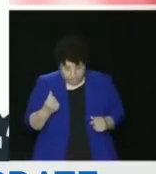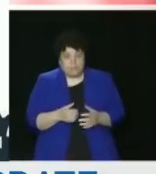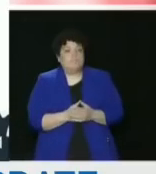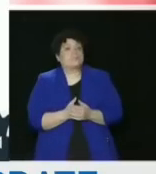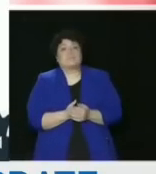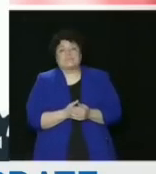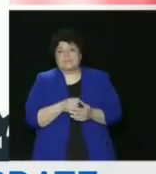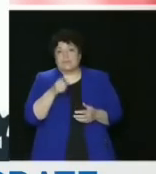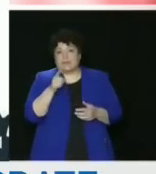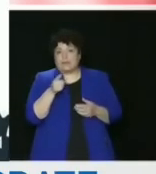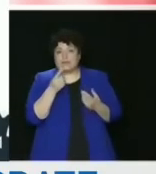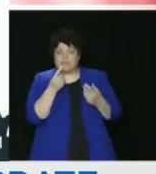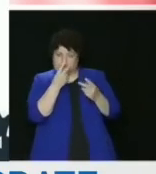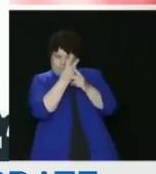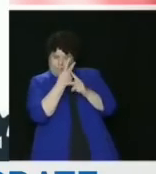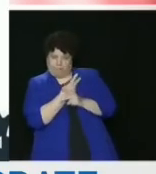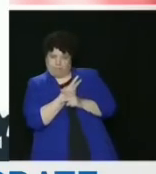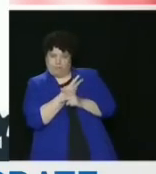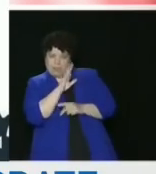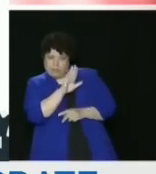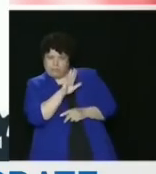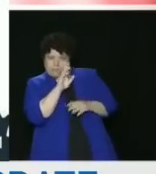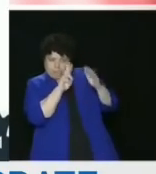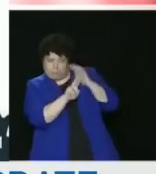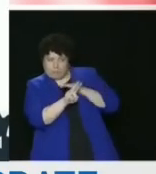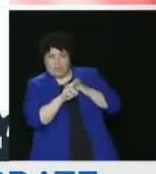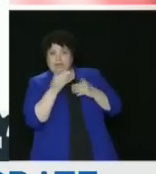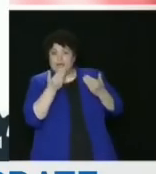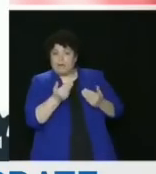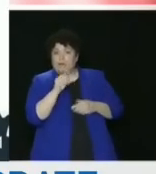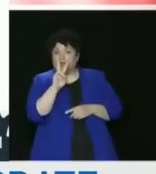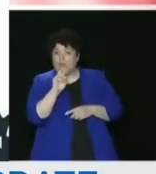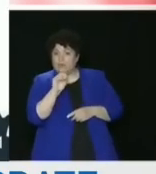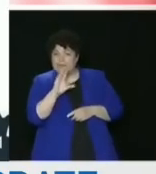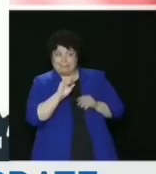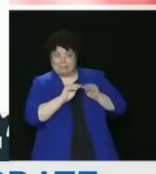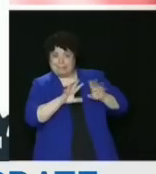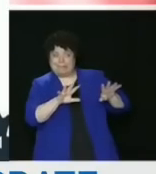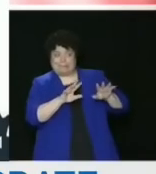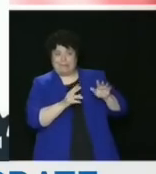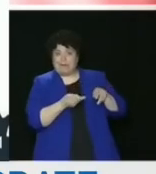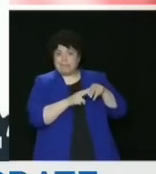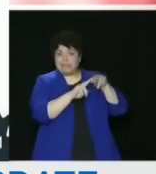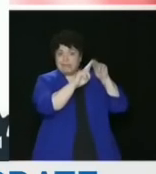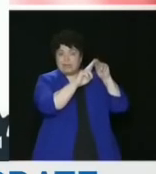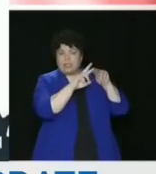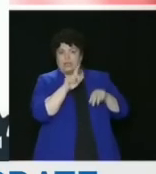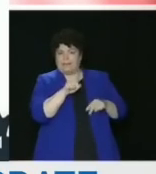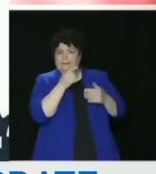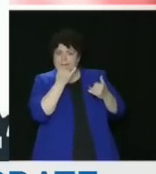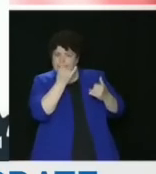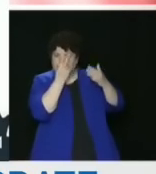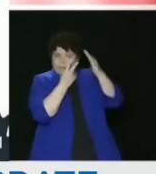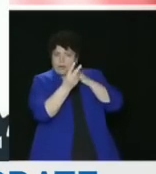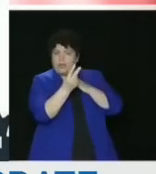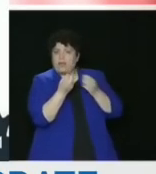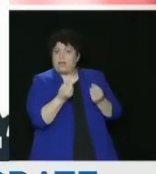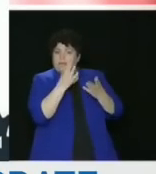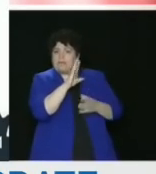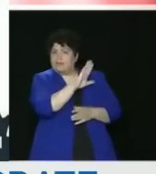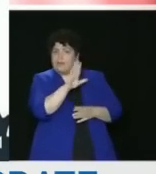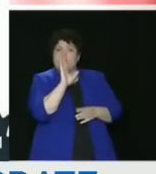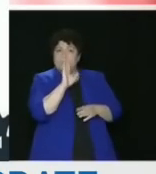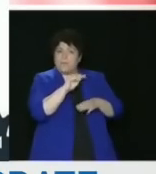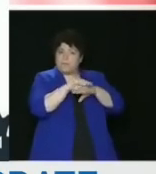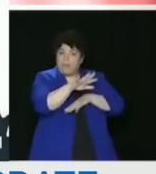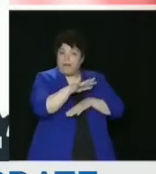In addition to accounting for more rapidly spreading variants, the updated forecast also accounts for the impact of